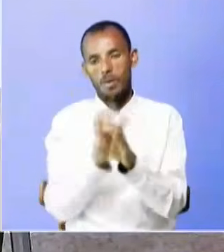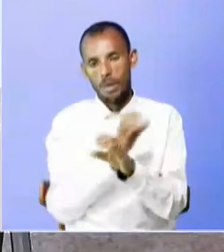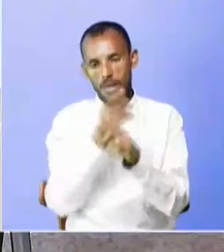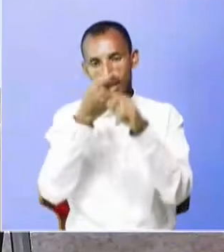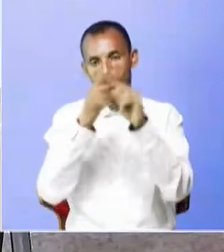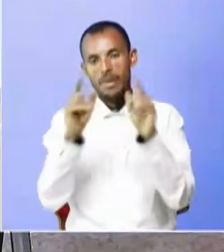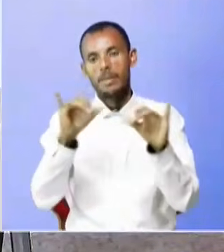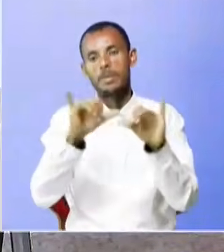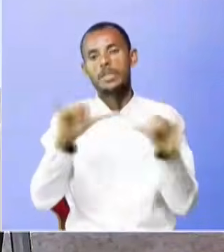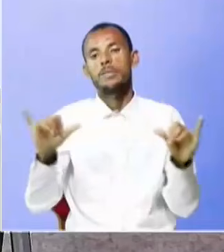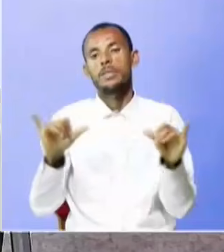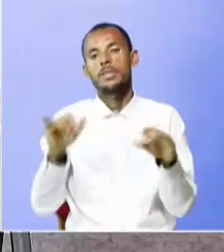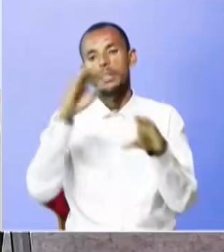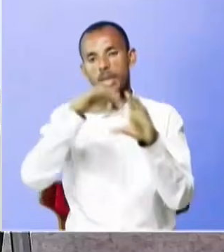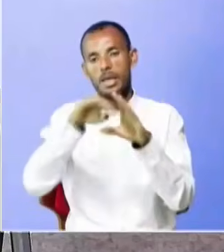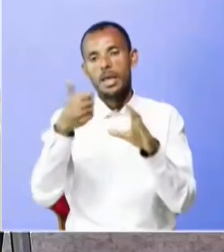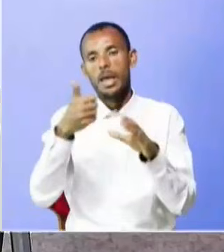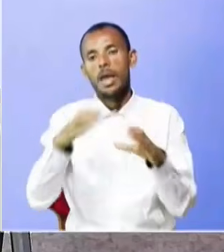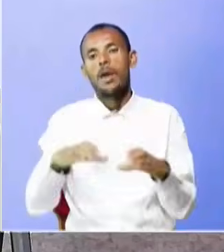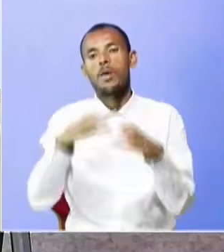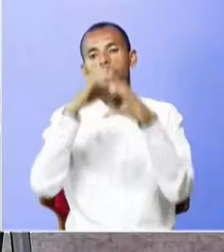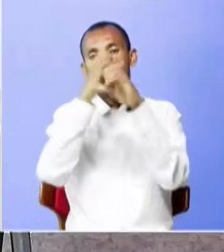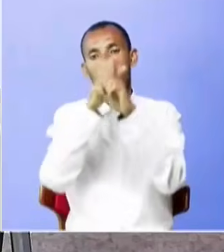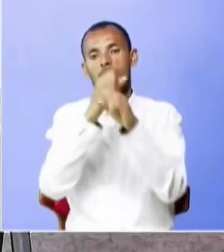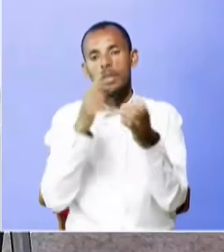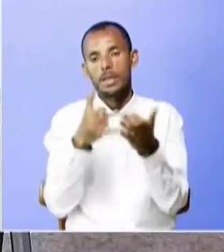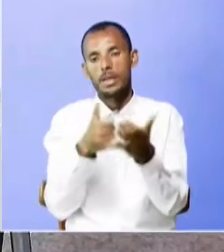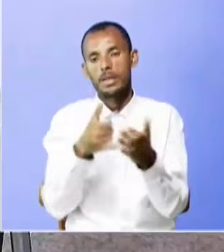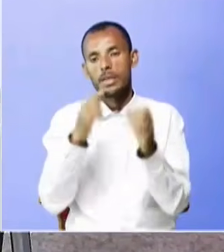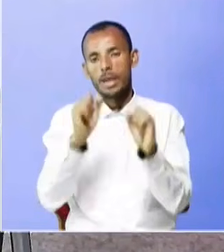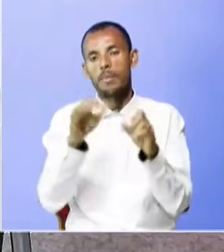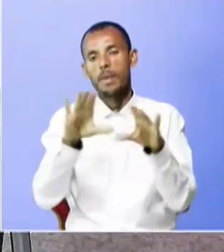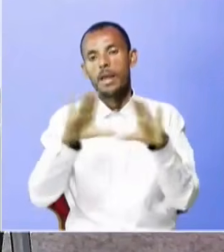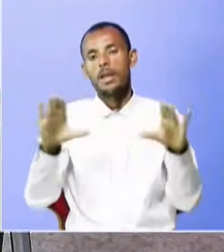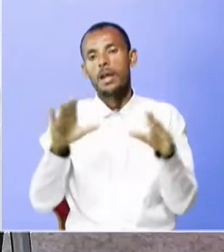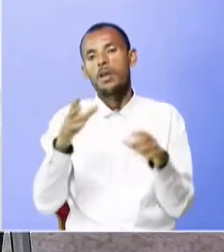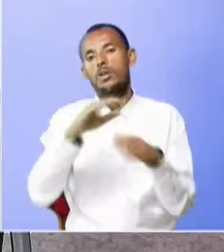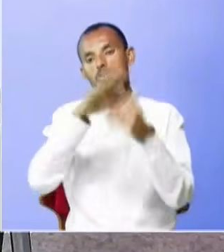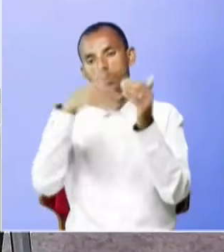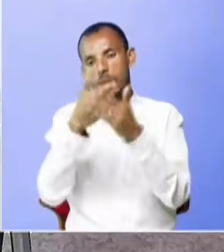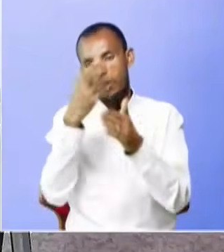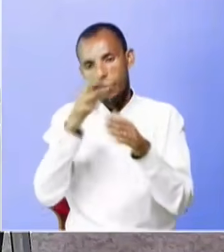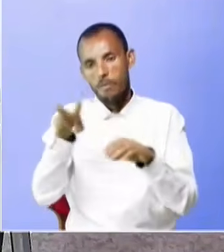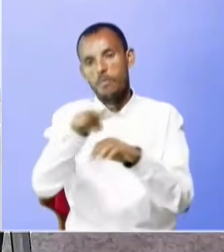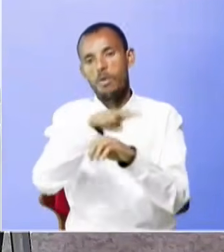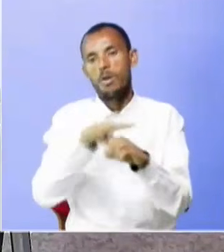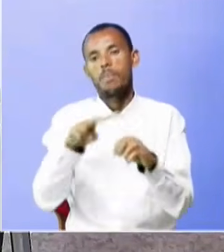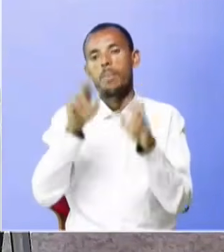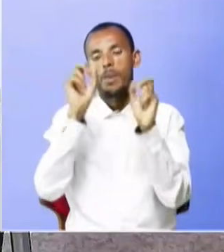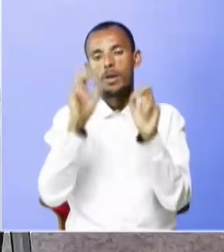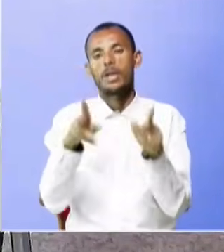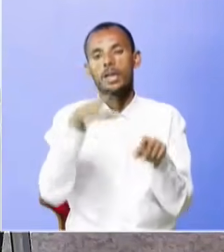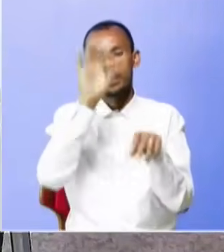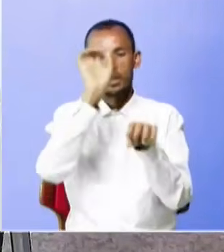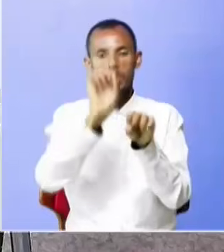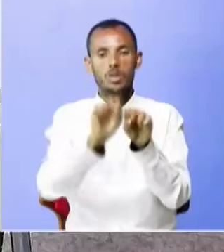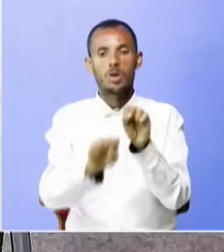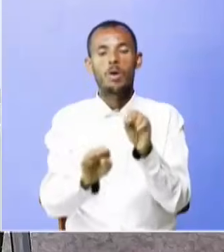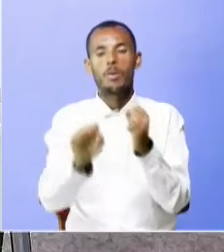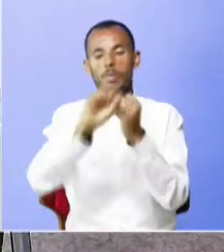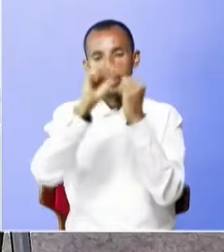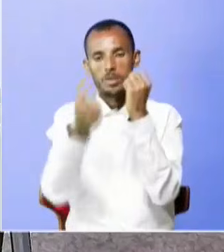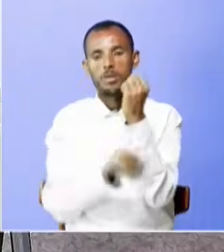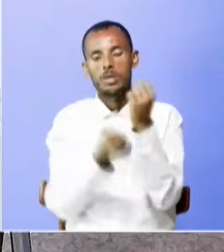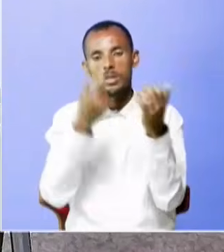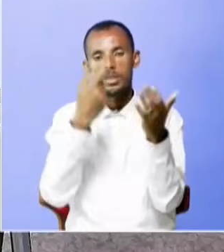different measurements in a cone. It can be lateral, total, or the volume. Okay, so based on